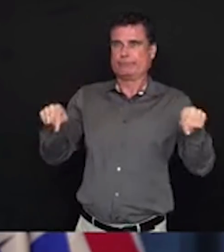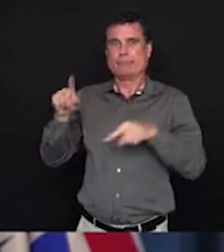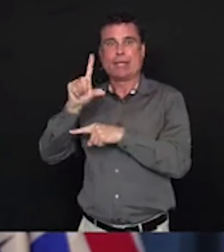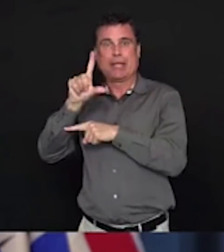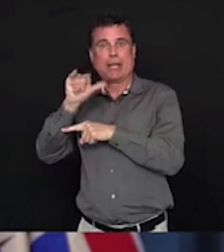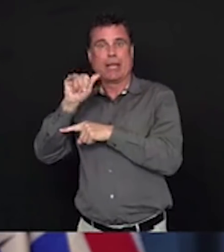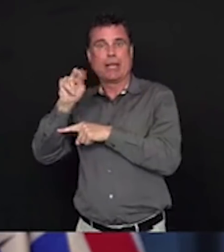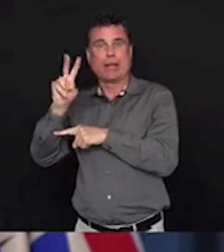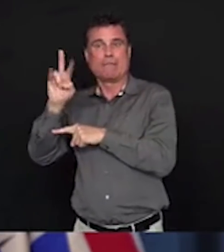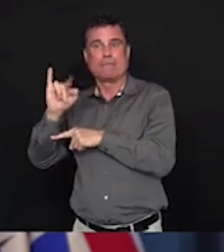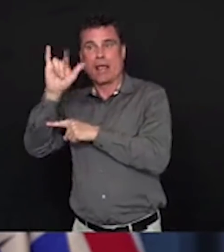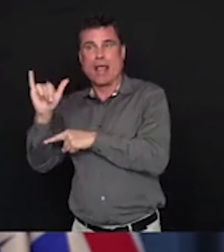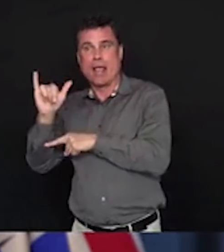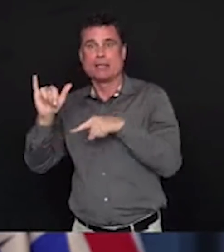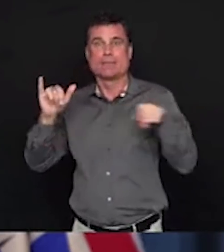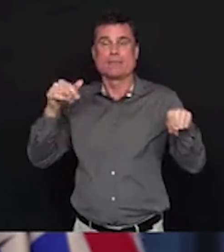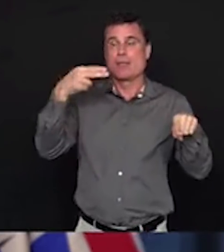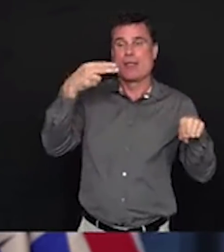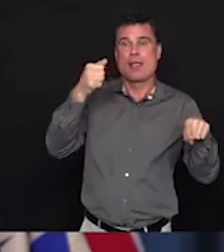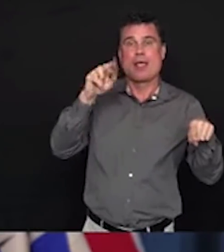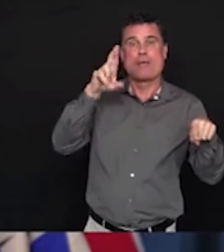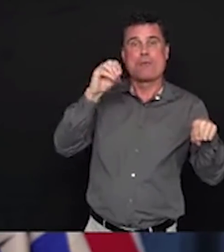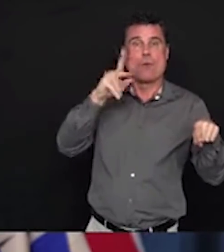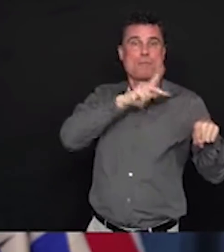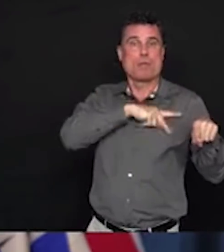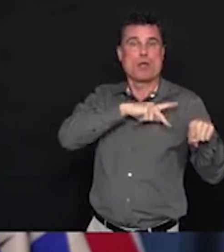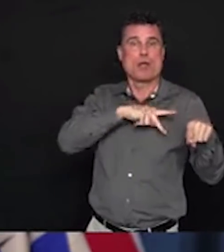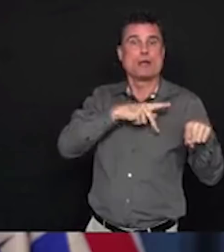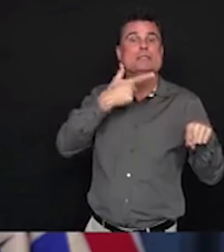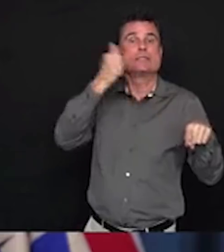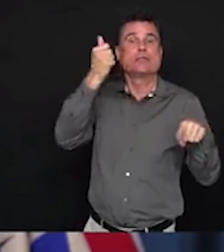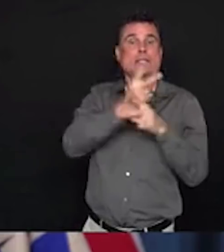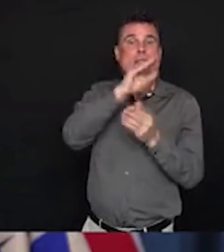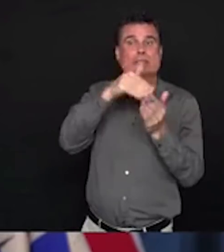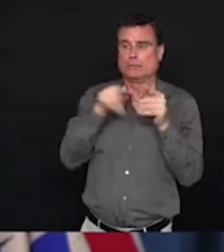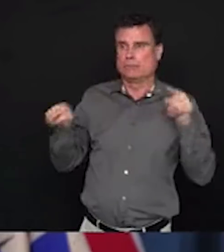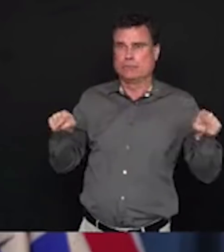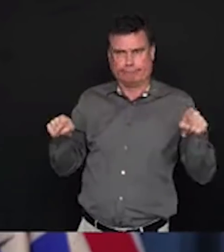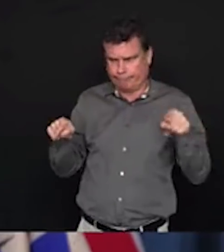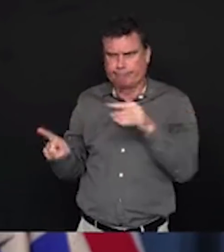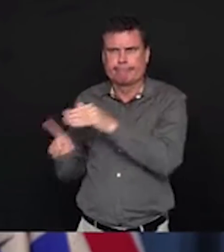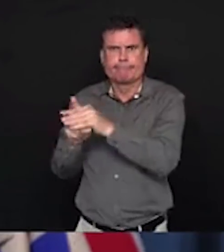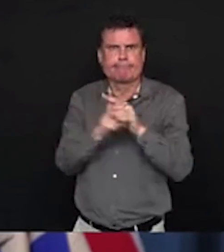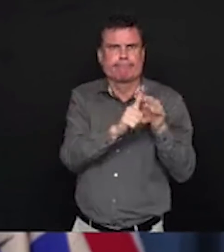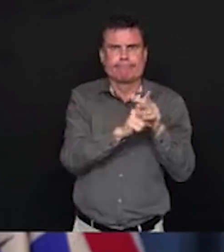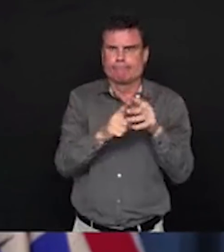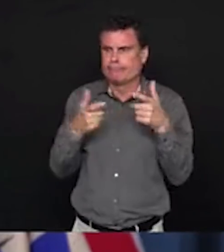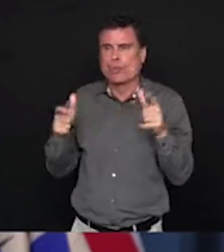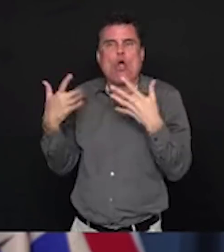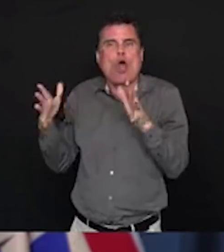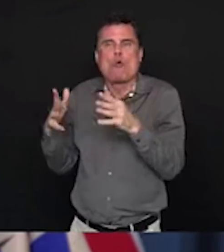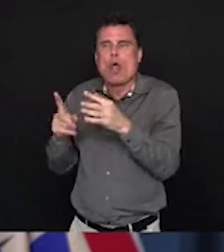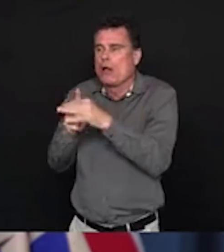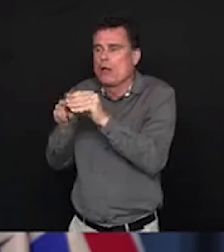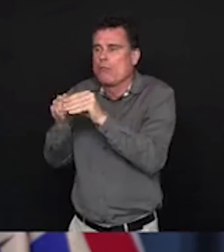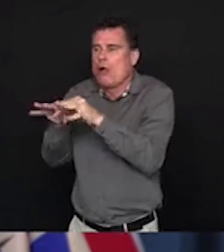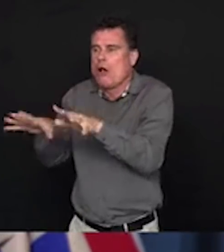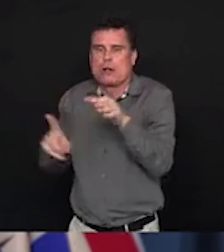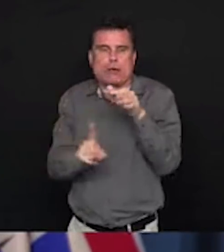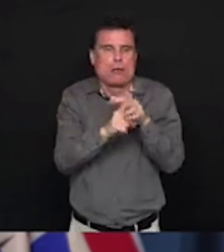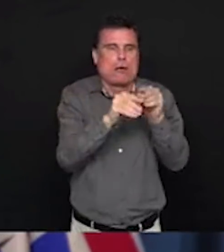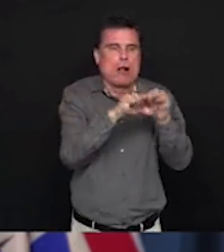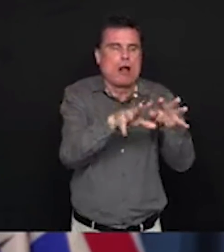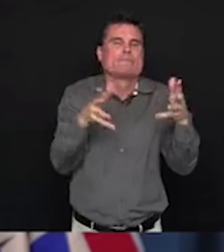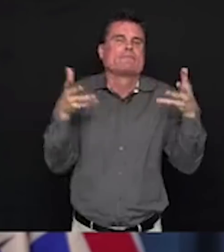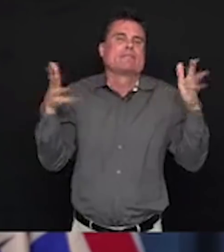happened, particularly looking at Lynn Valley, and we've taken a number of measures in all long-term care around the province to ensure that